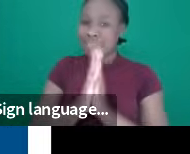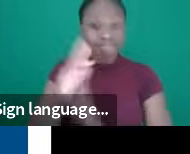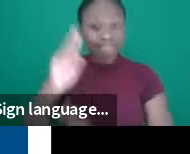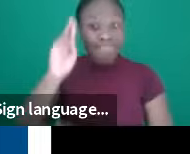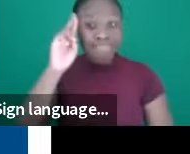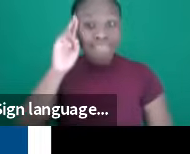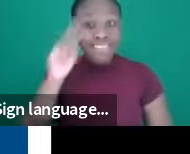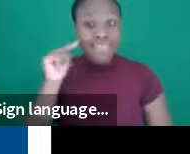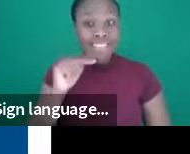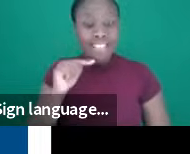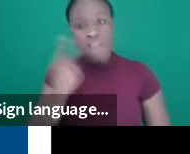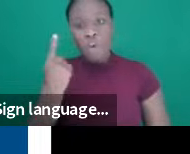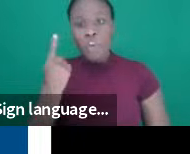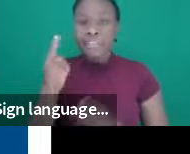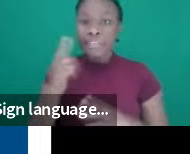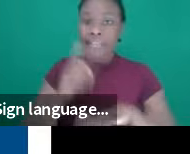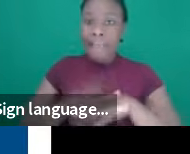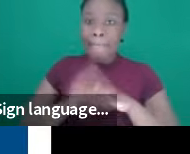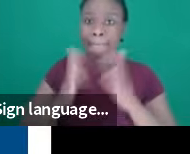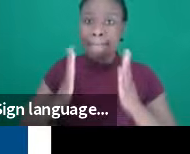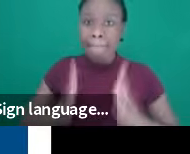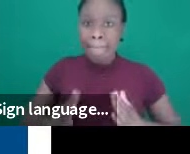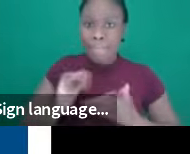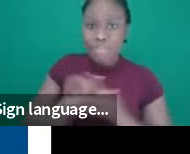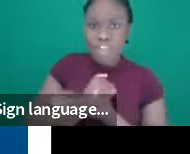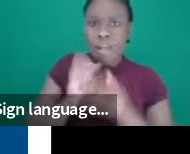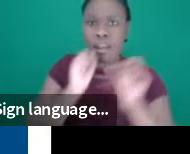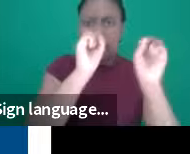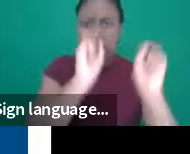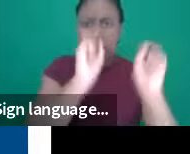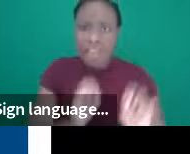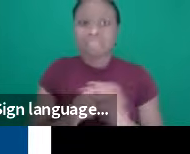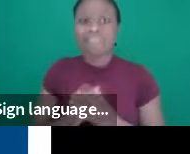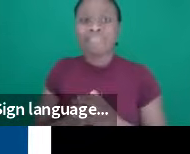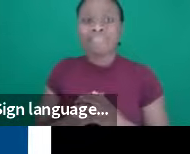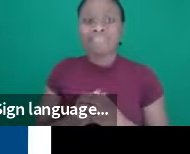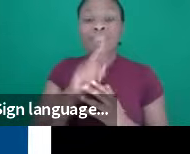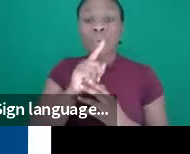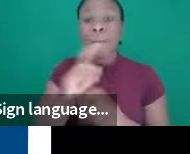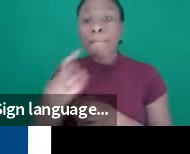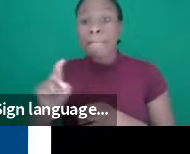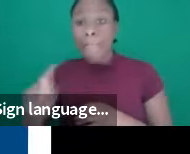first-time e-filing registrations. Visit the SARS website